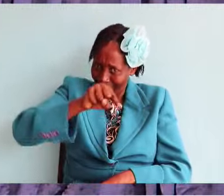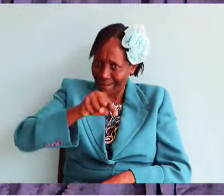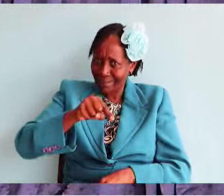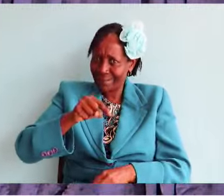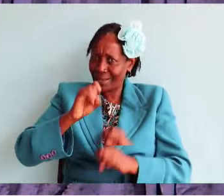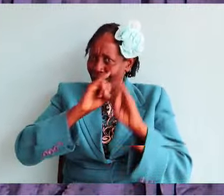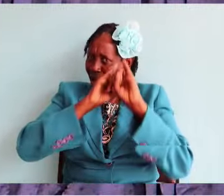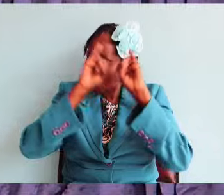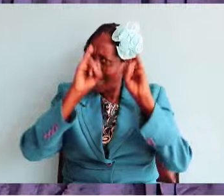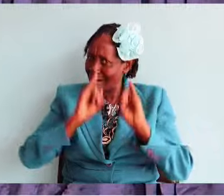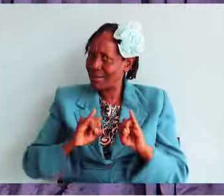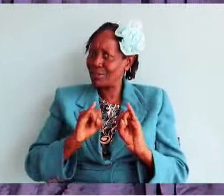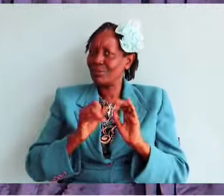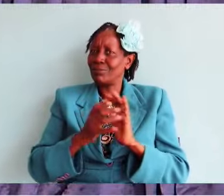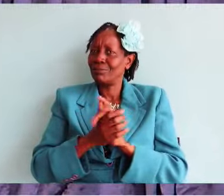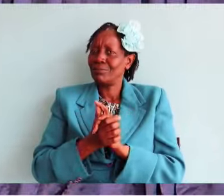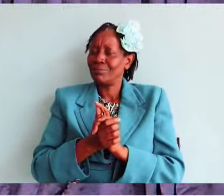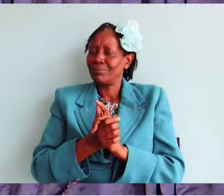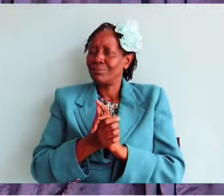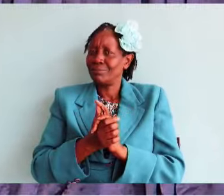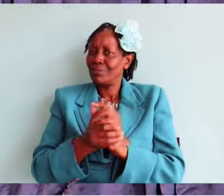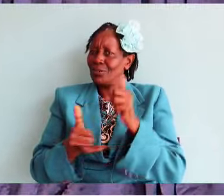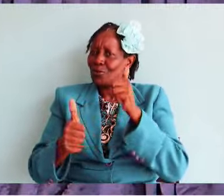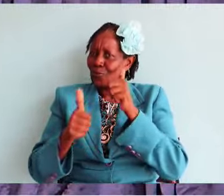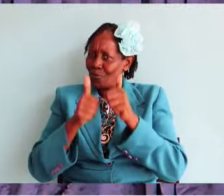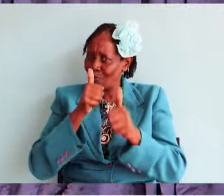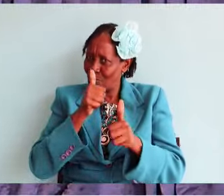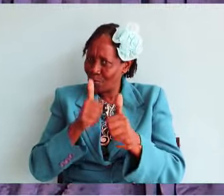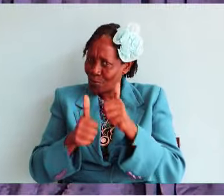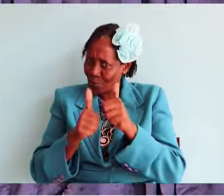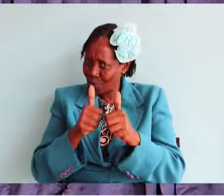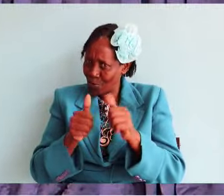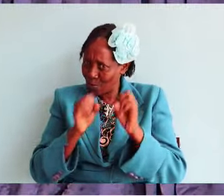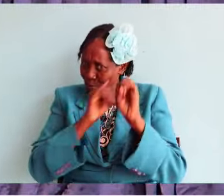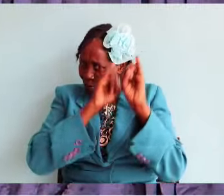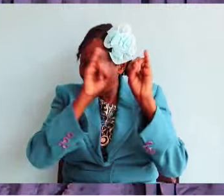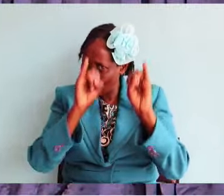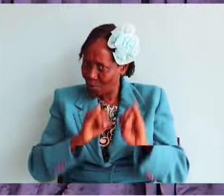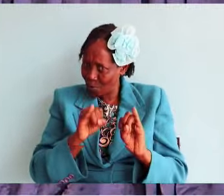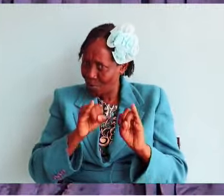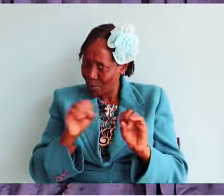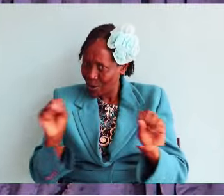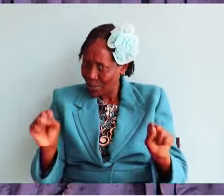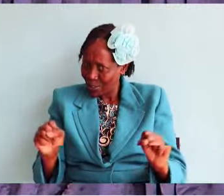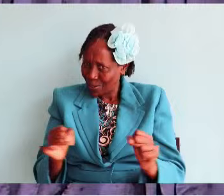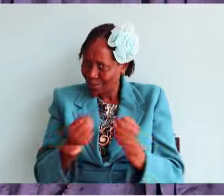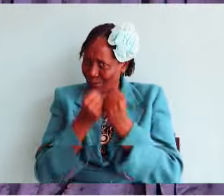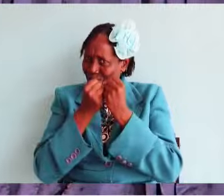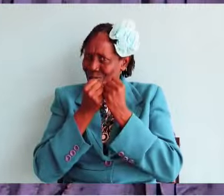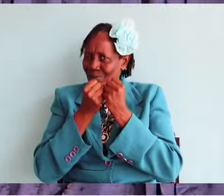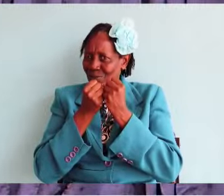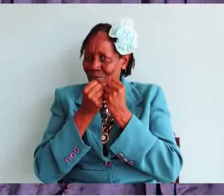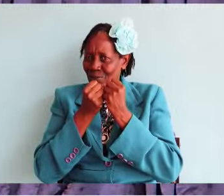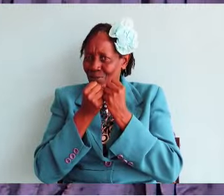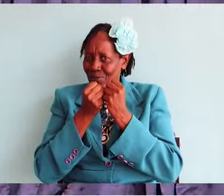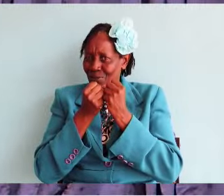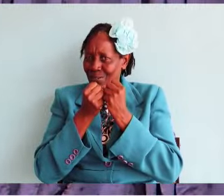The God that took us out of Egypt to the promised